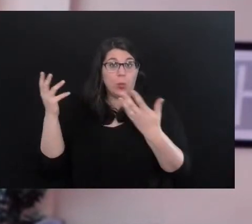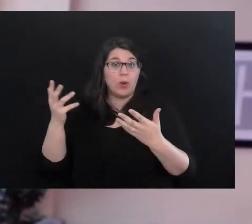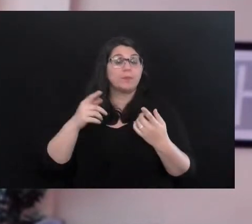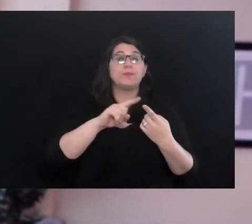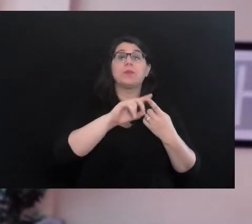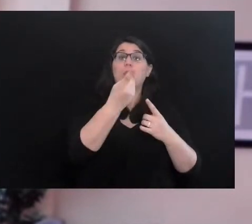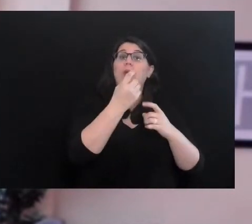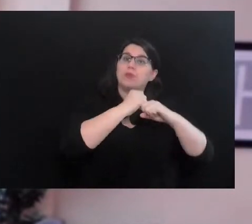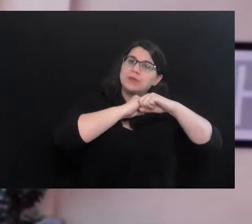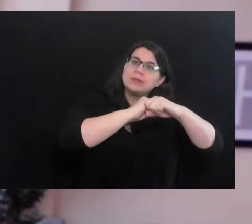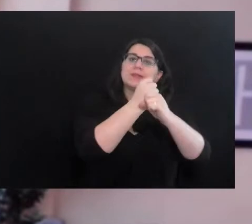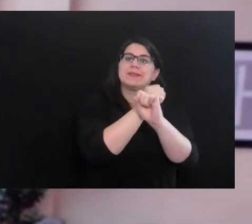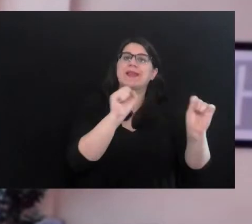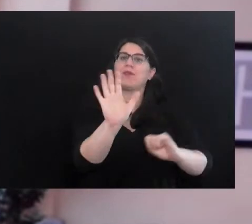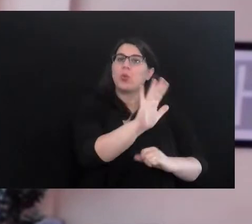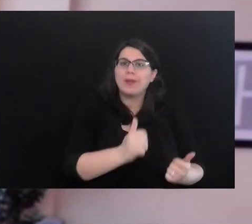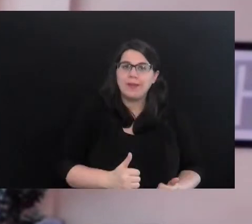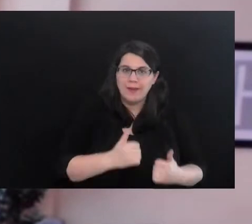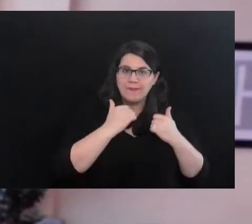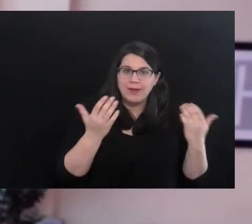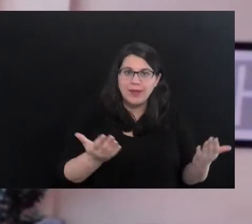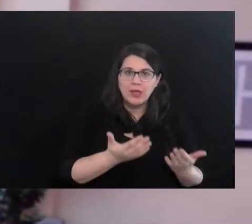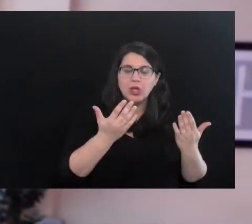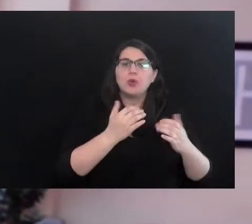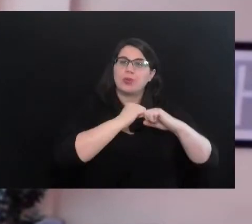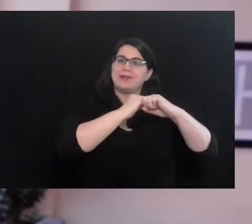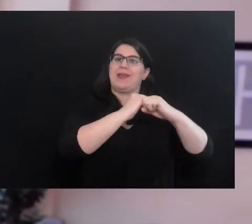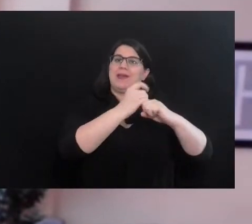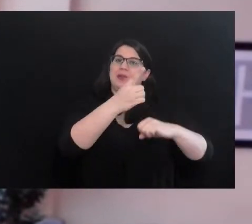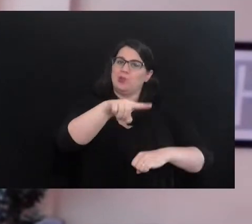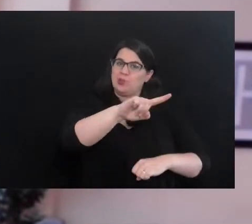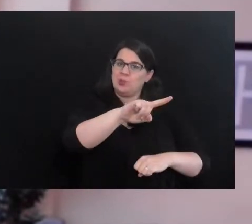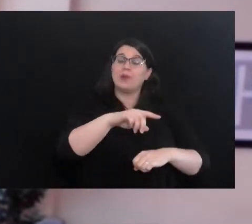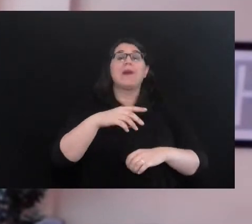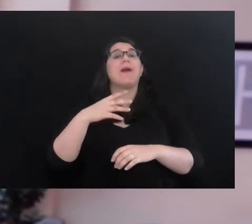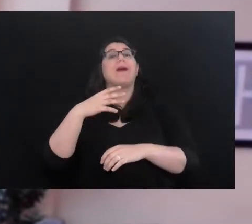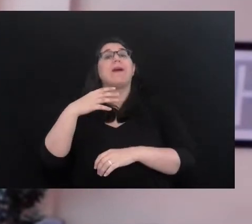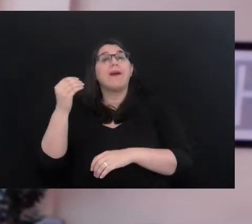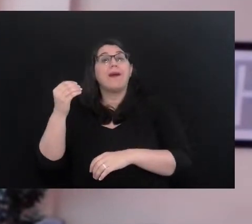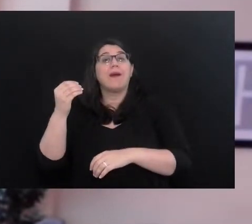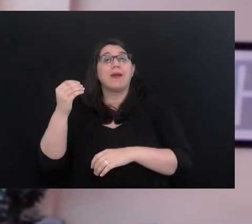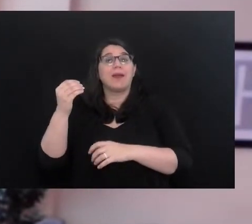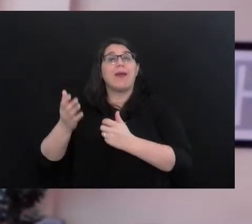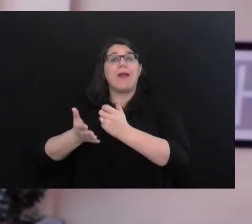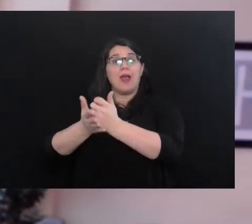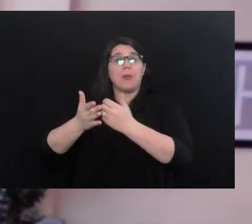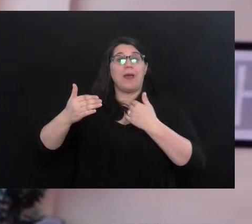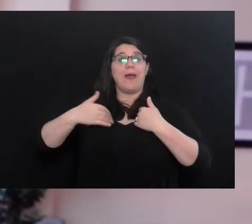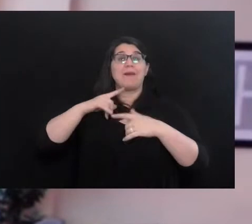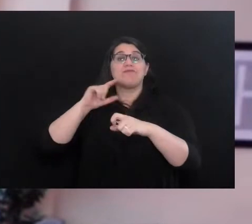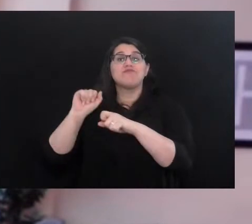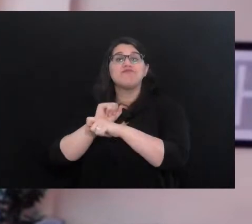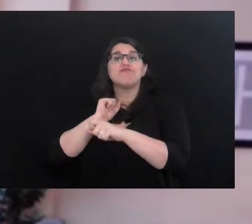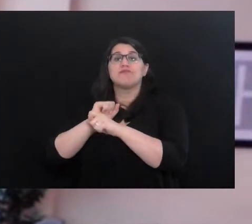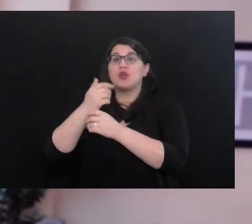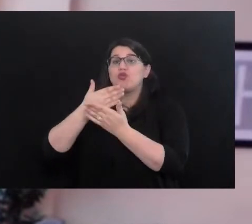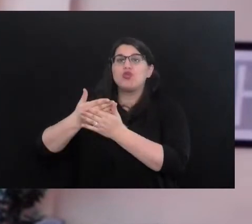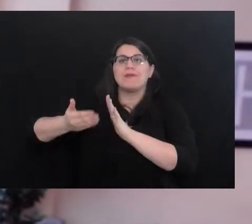Virginia and protecting people's well-being, and also making sure that we have a functioning